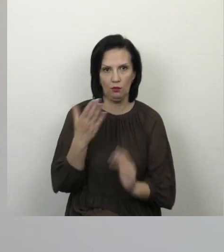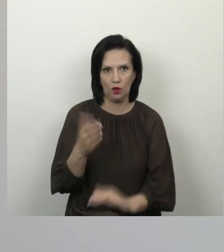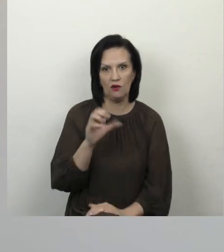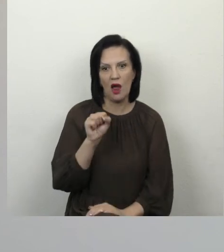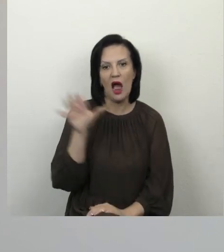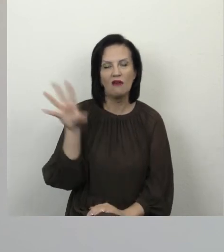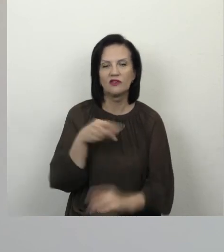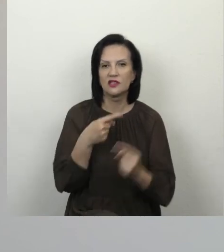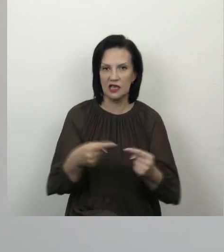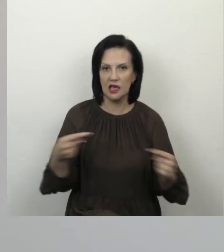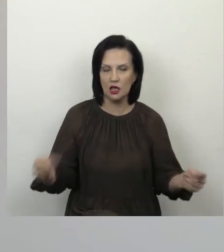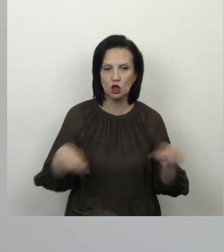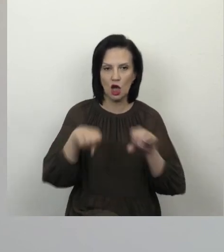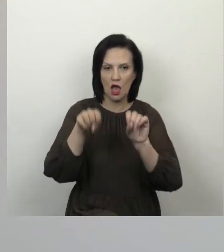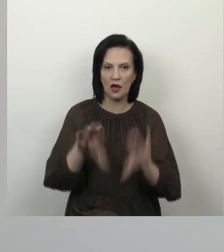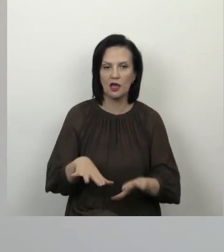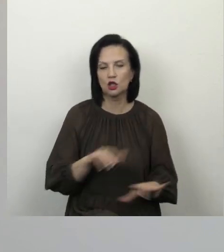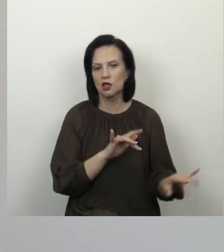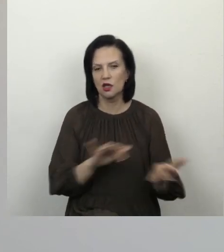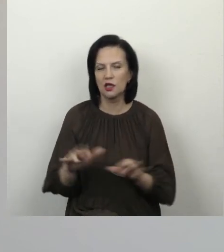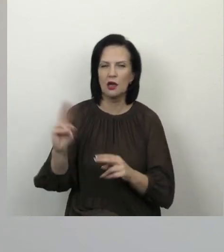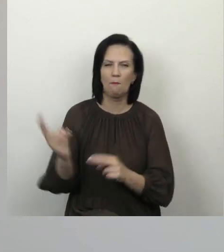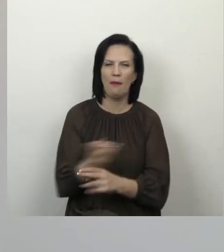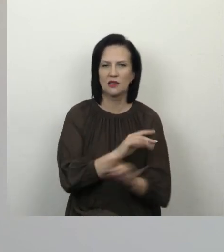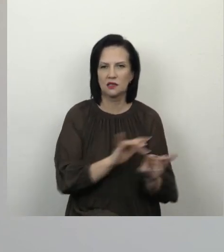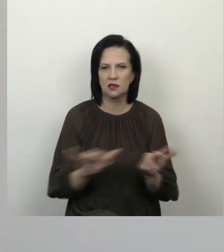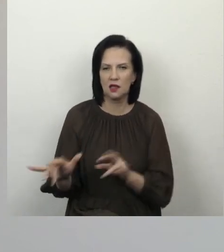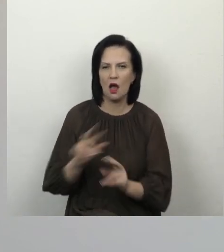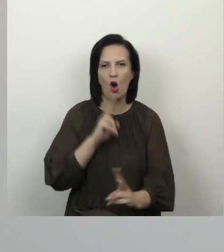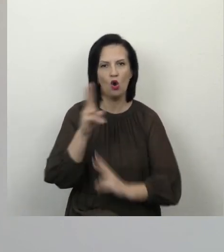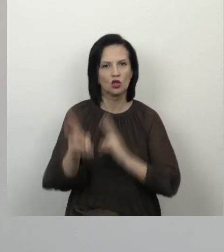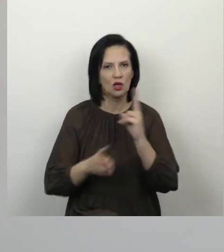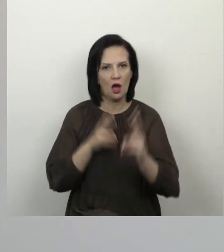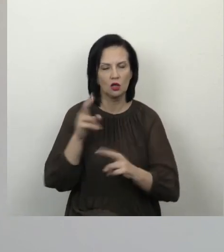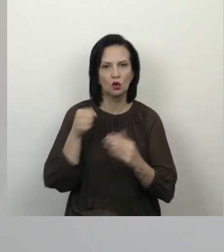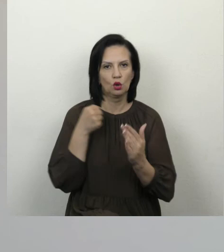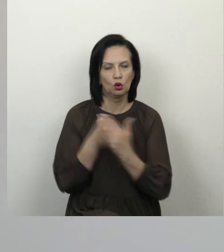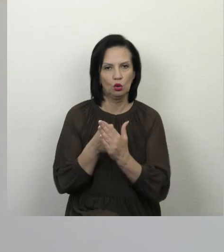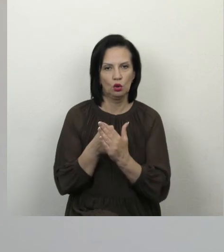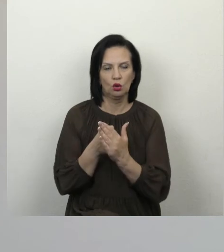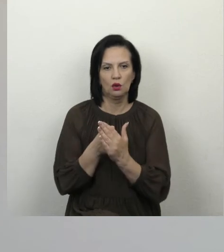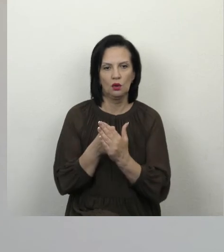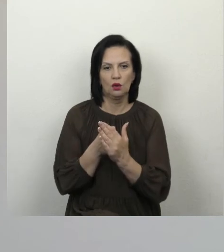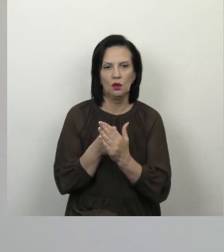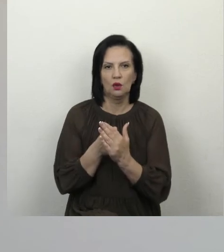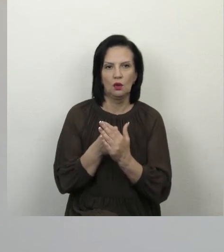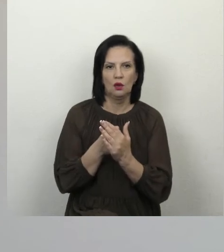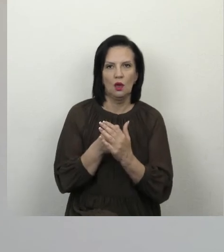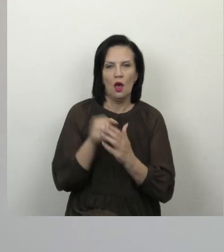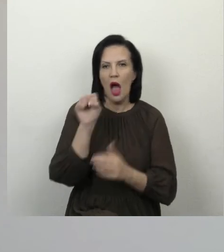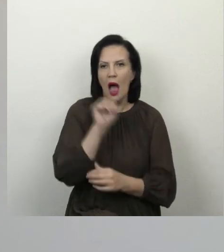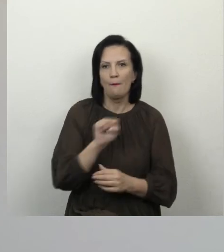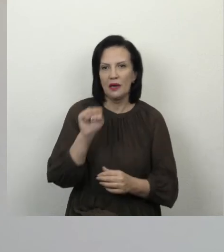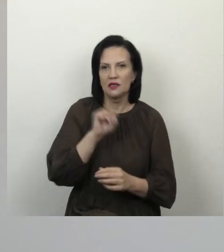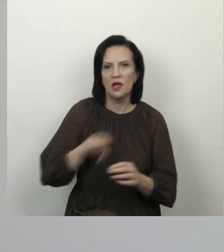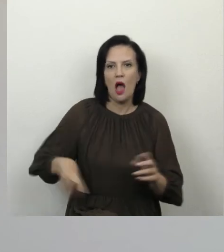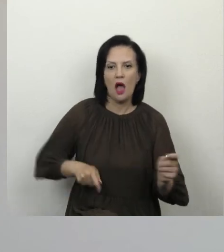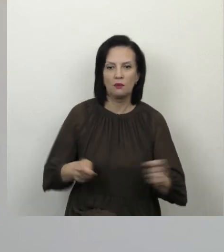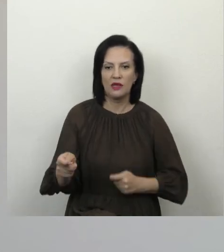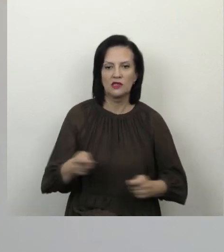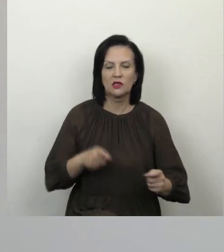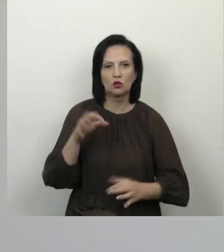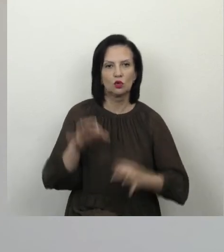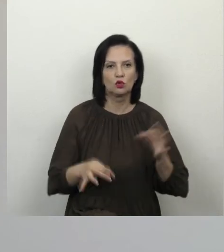the elections, while all the other decisions about activities or inactivities shall be appealed with